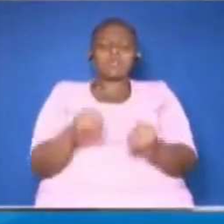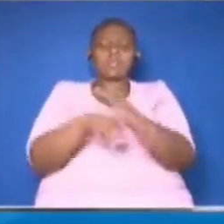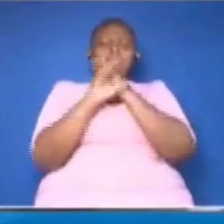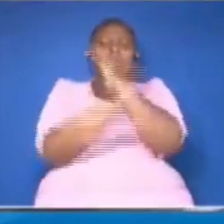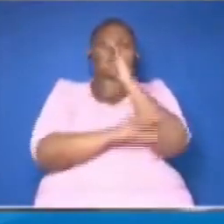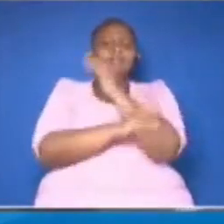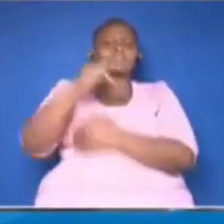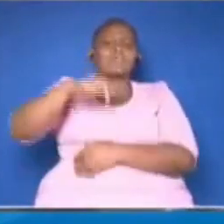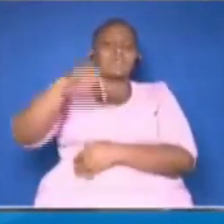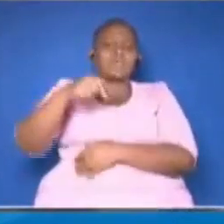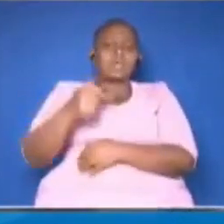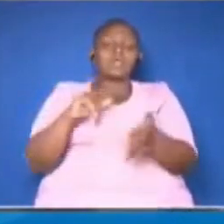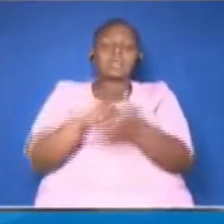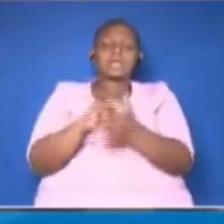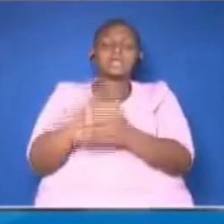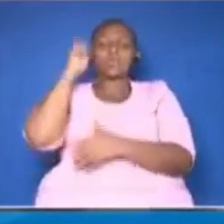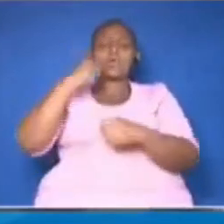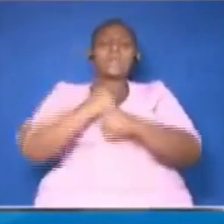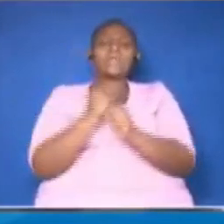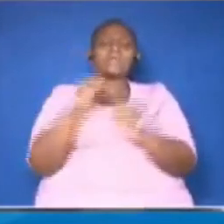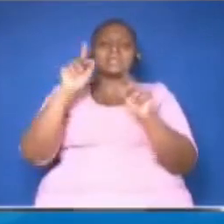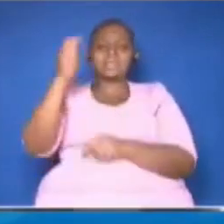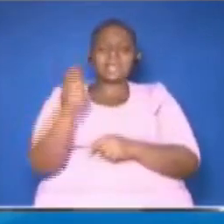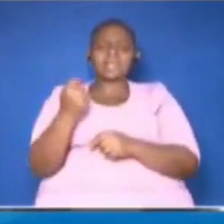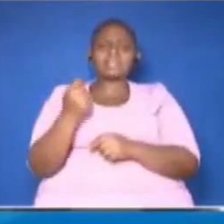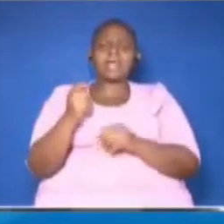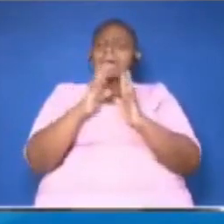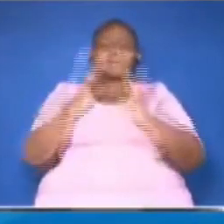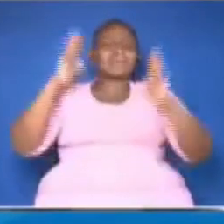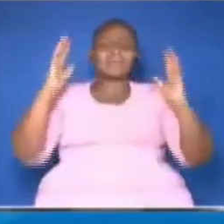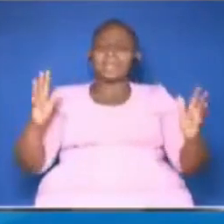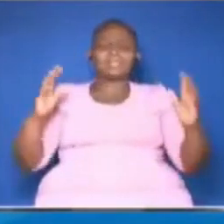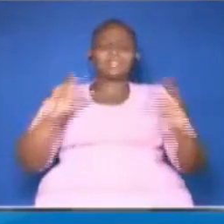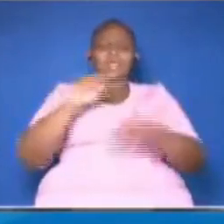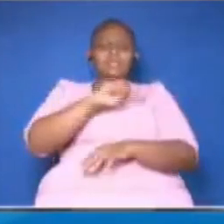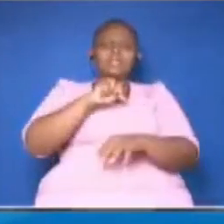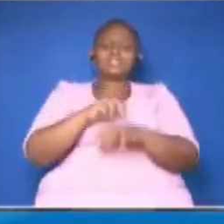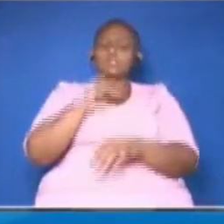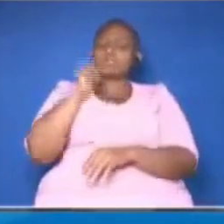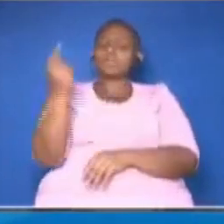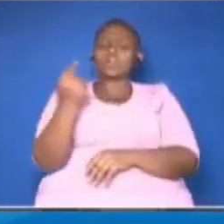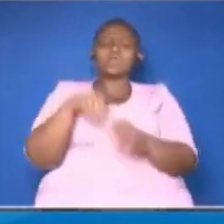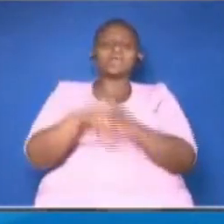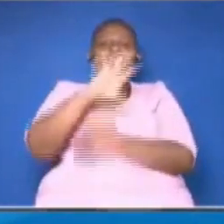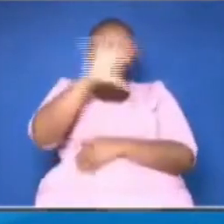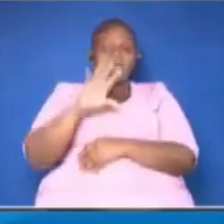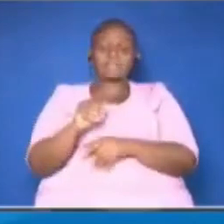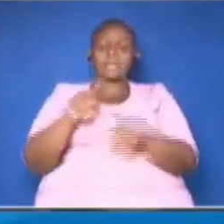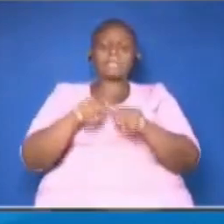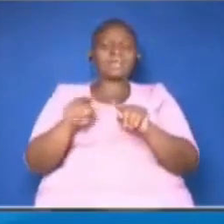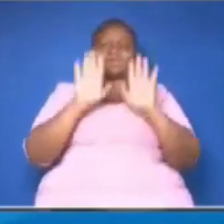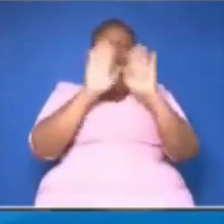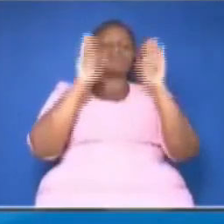country that will make Kenya a great nation, not just in Africa, but globally.